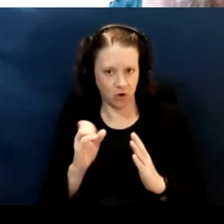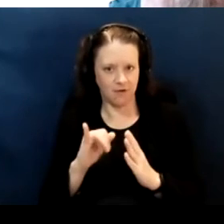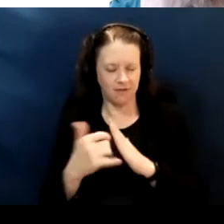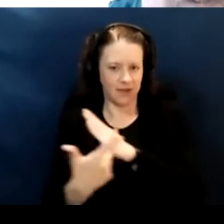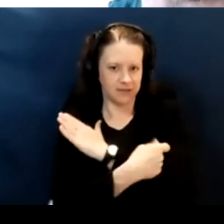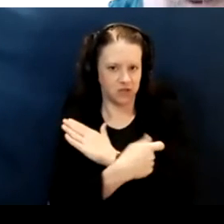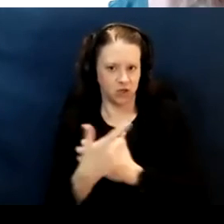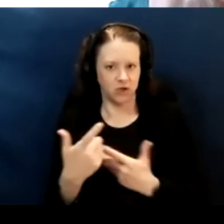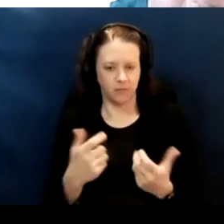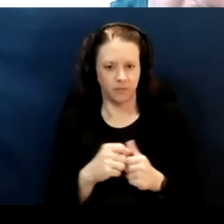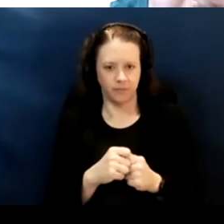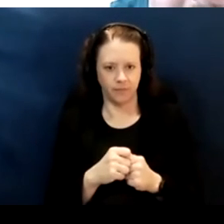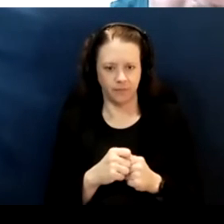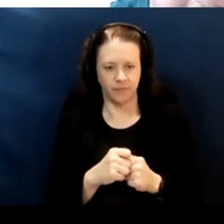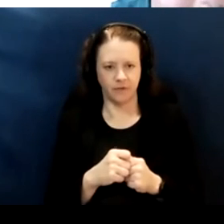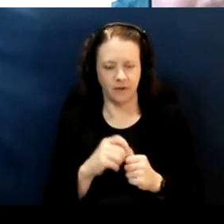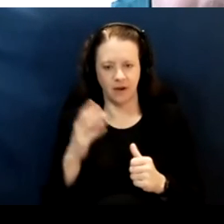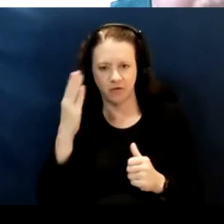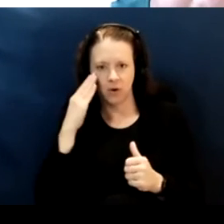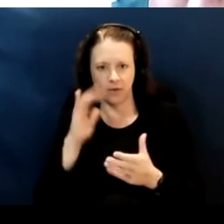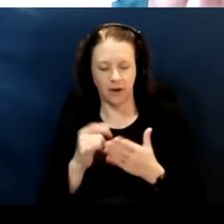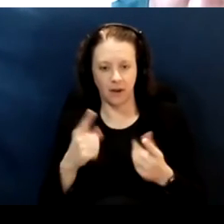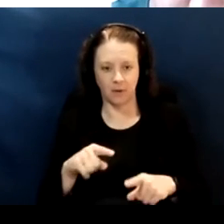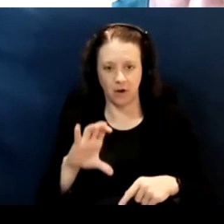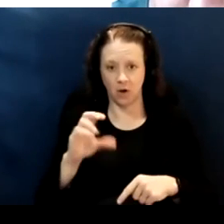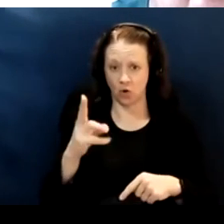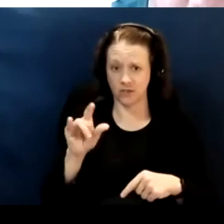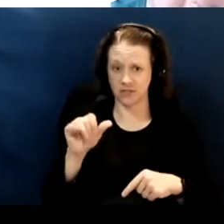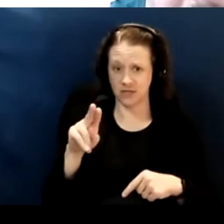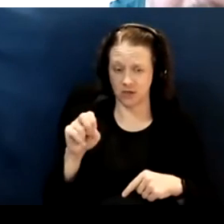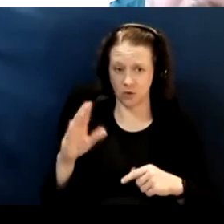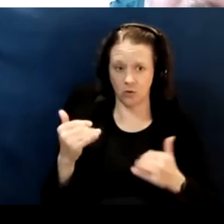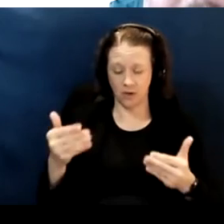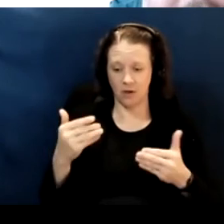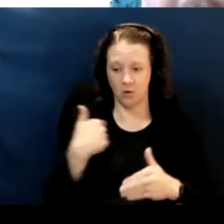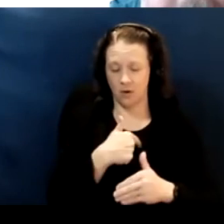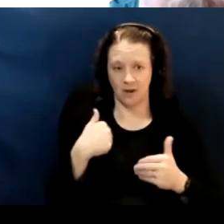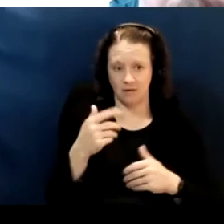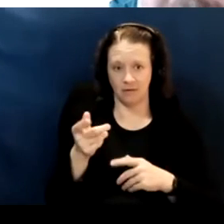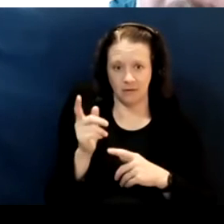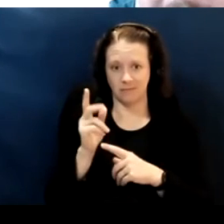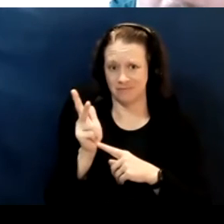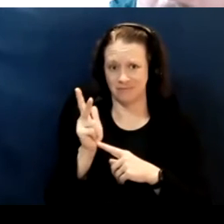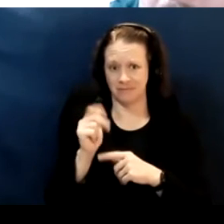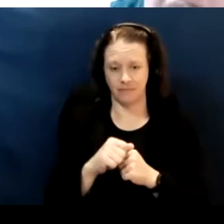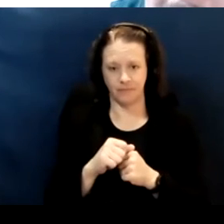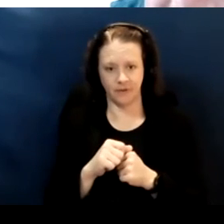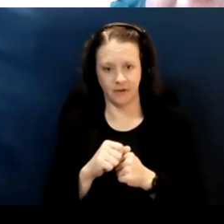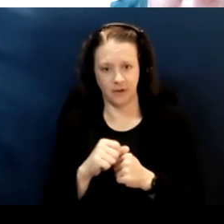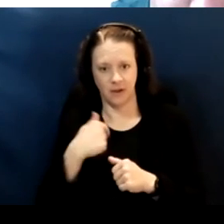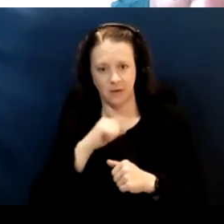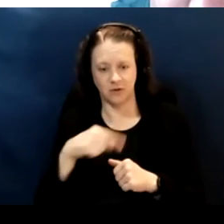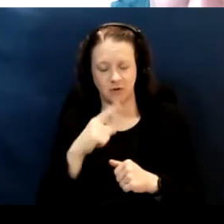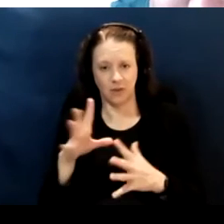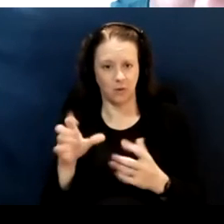vaccination was, is aware that that happened. Christine, go ahead. We are down to just our last 3 minutes. I'm just going to do it